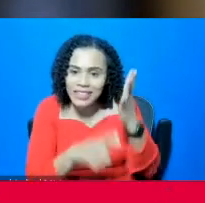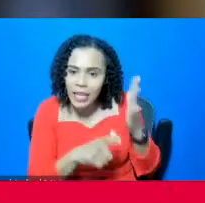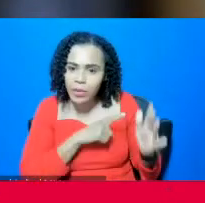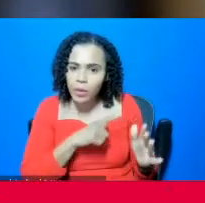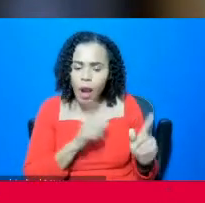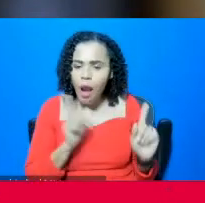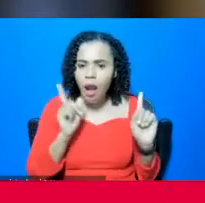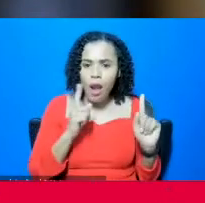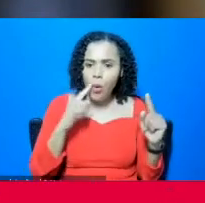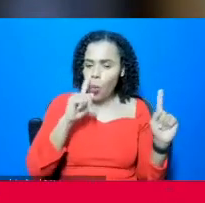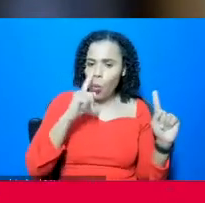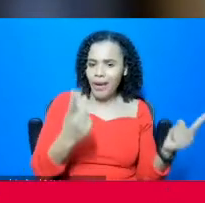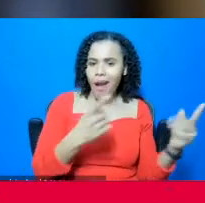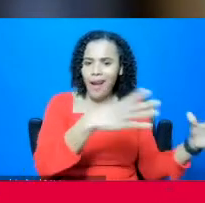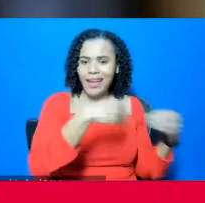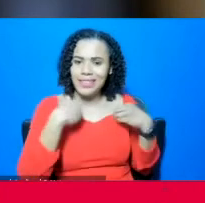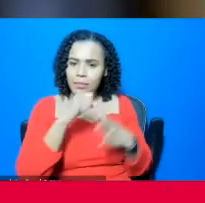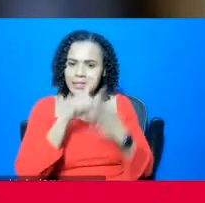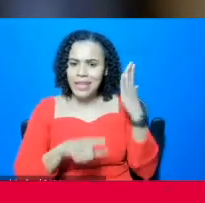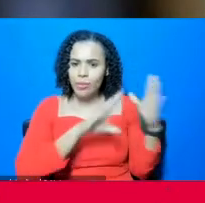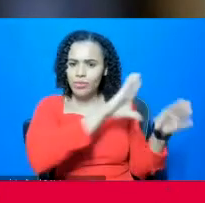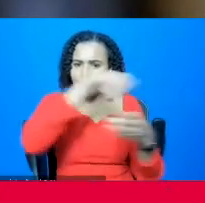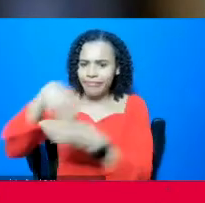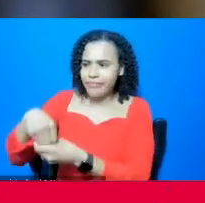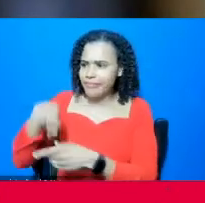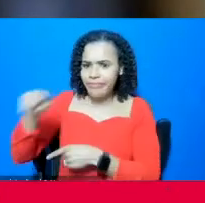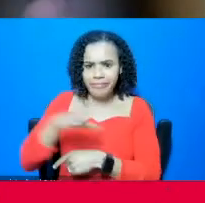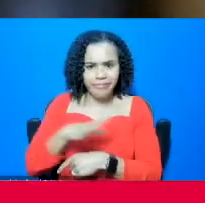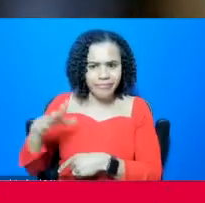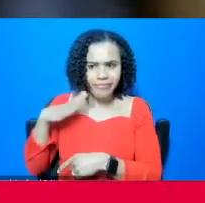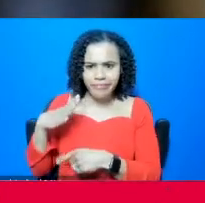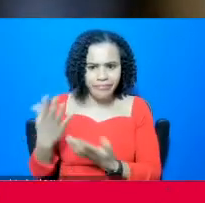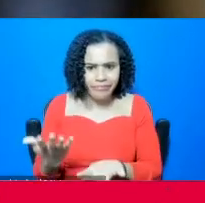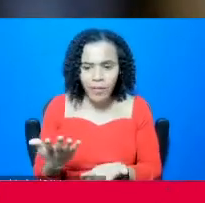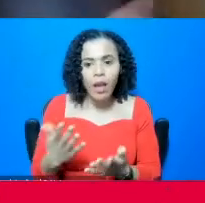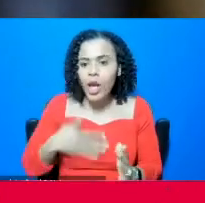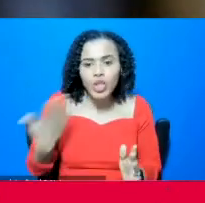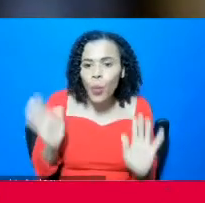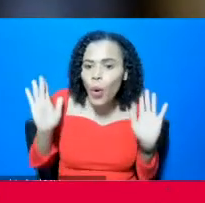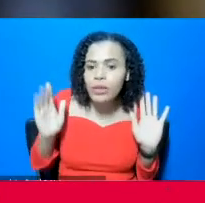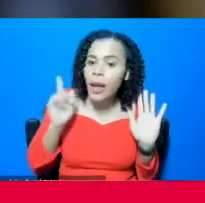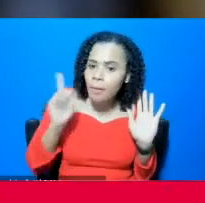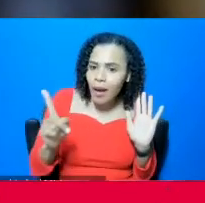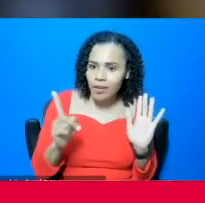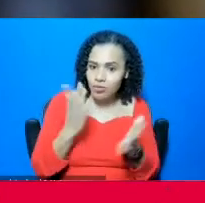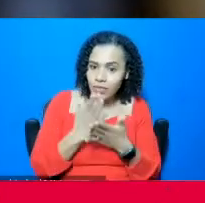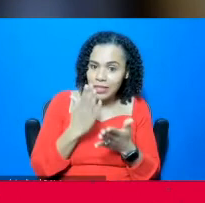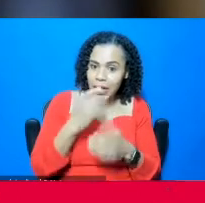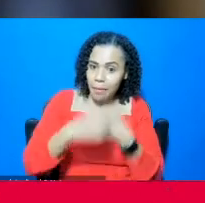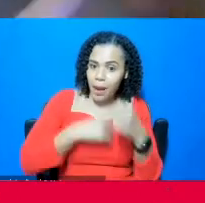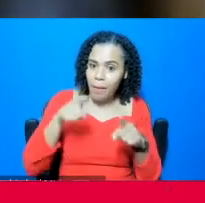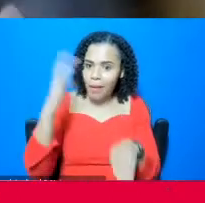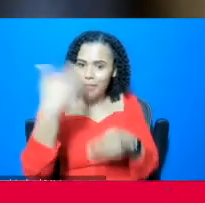on these opportunities. Not that I would want to, and not many of us would want to, but that silo of no disabled people to a certain extent in